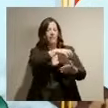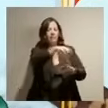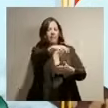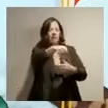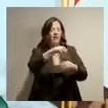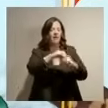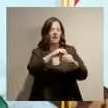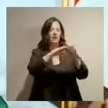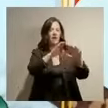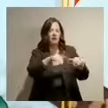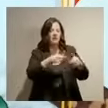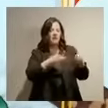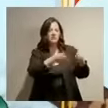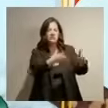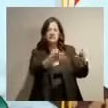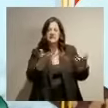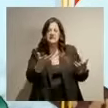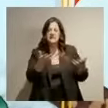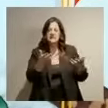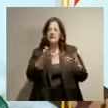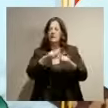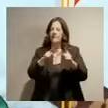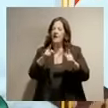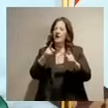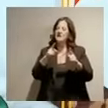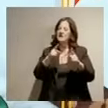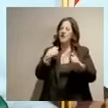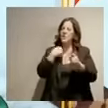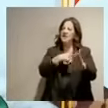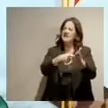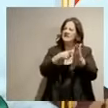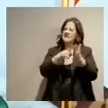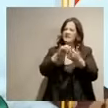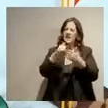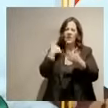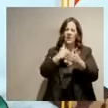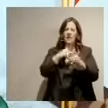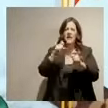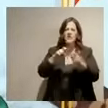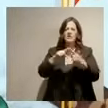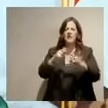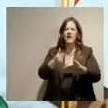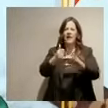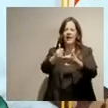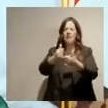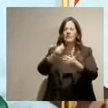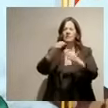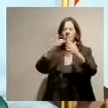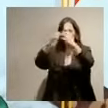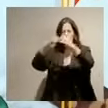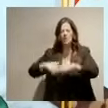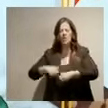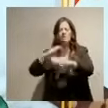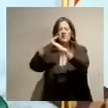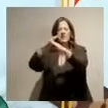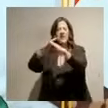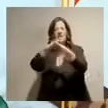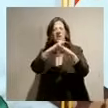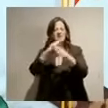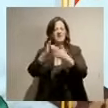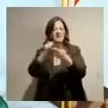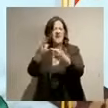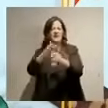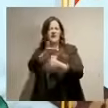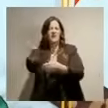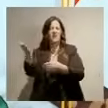we think, are a national model. Also been very insistent that we need to move some barriers in terms of engagement as it relates